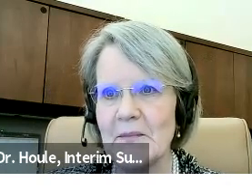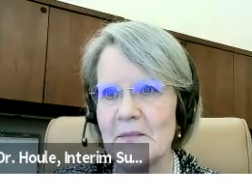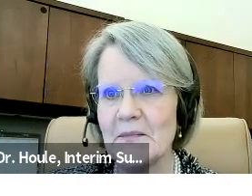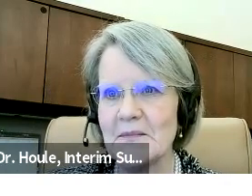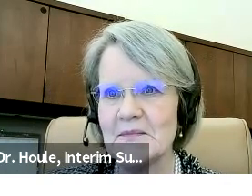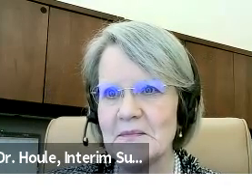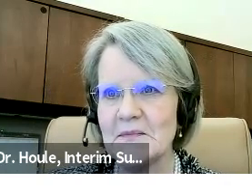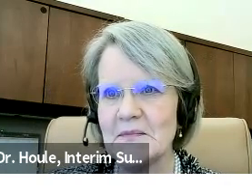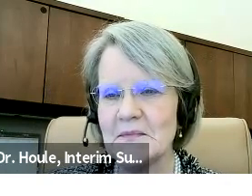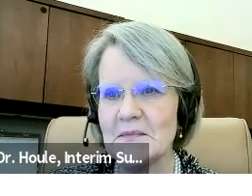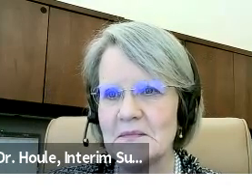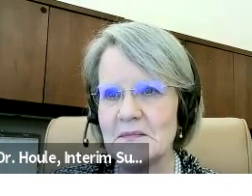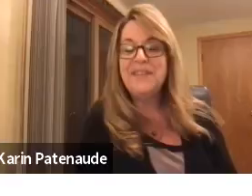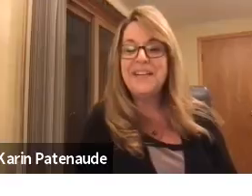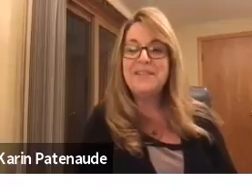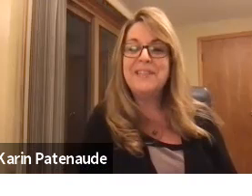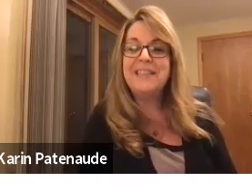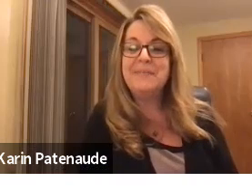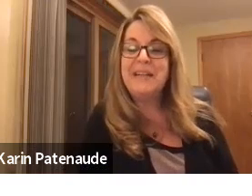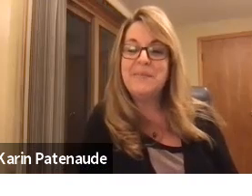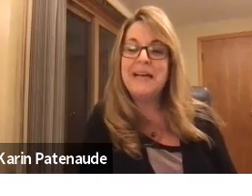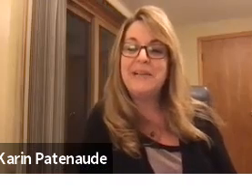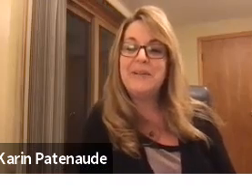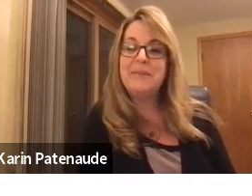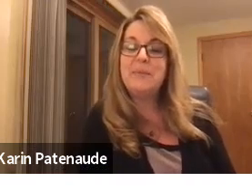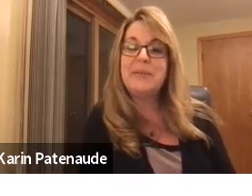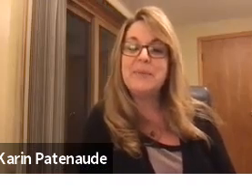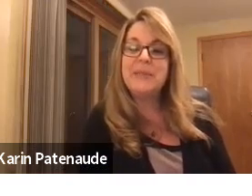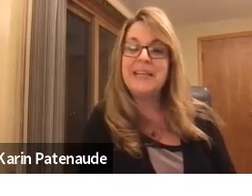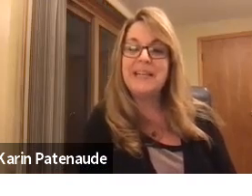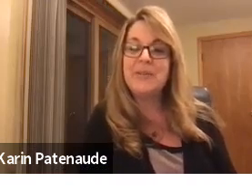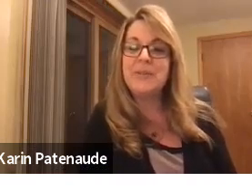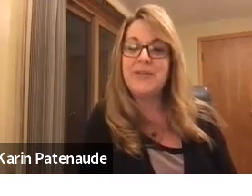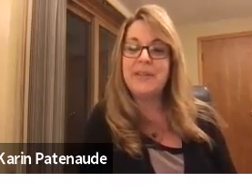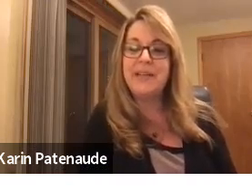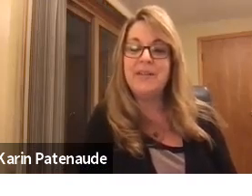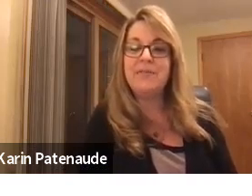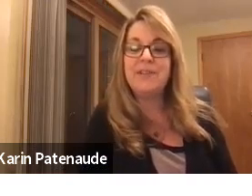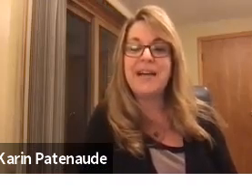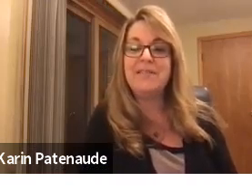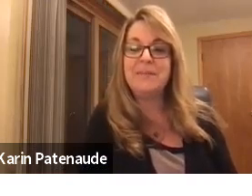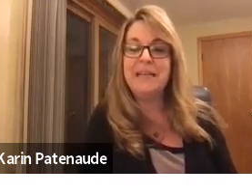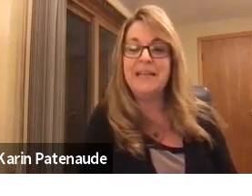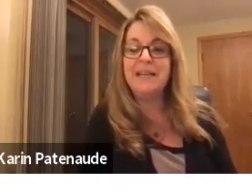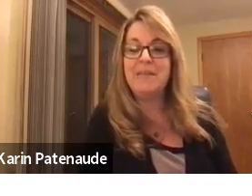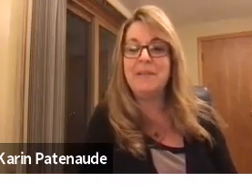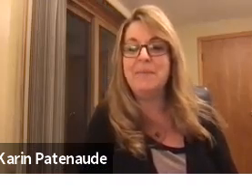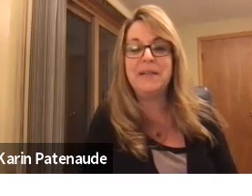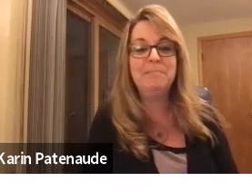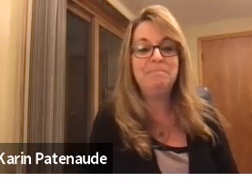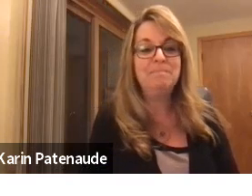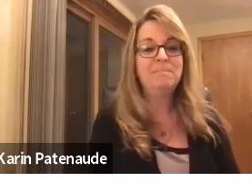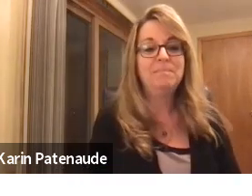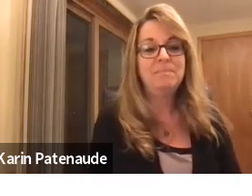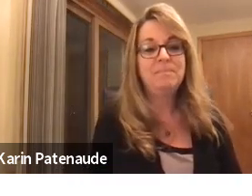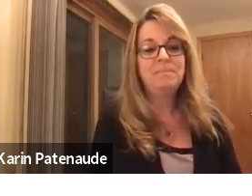hello. Good evening, everyone. I'm Karen Patnode. I'm the principal at the high school. Thank you for having me and happy to be